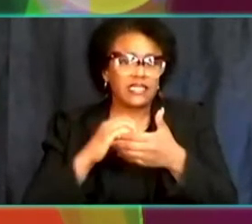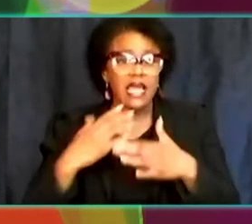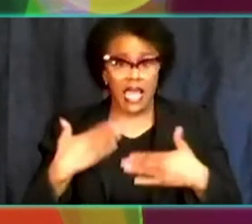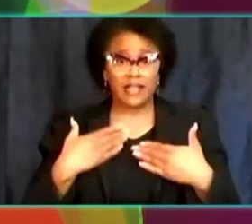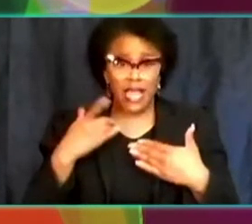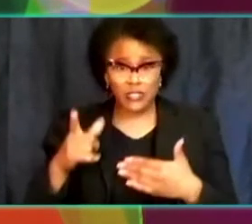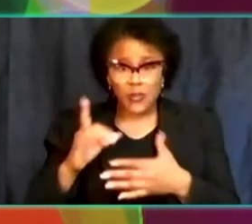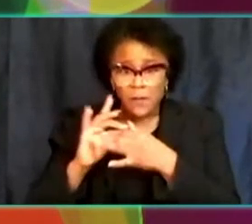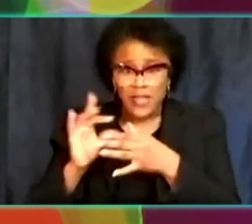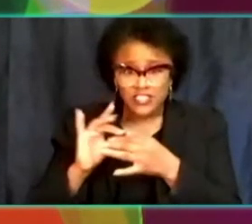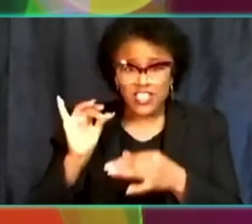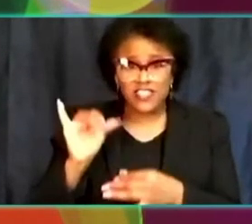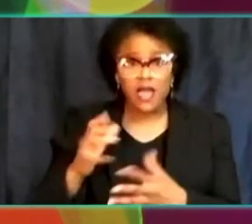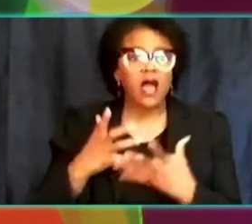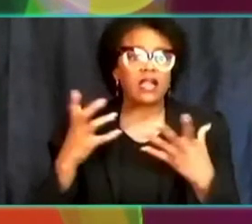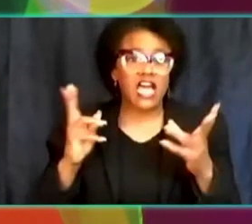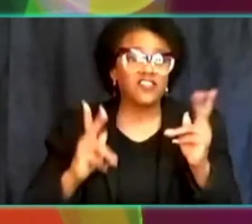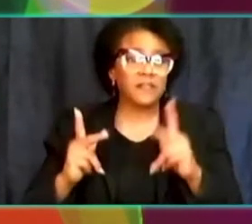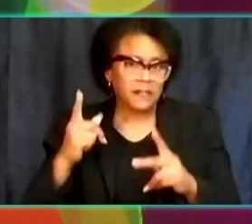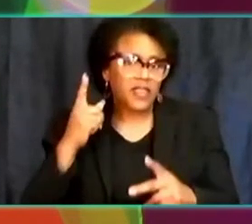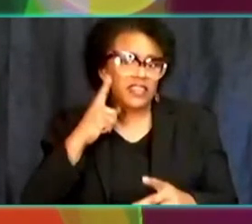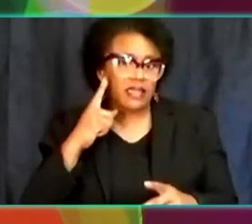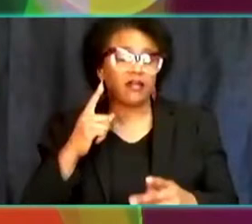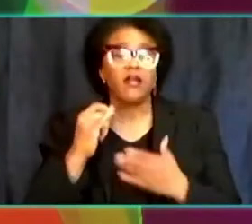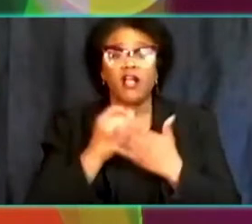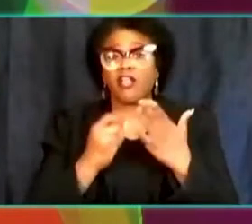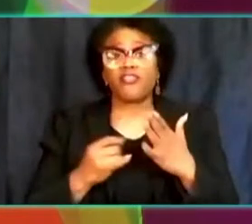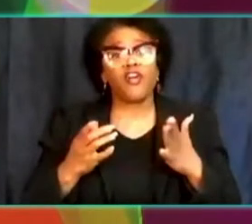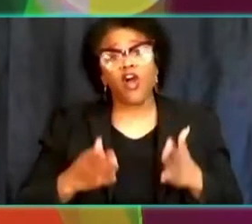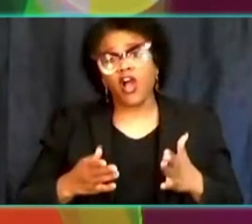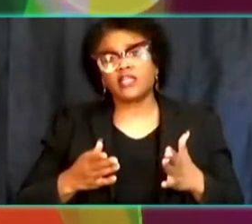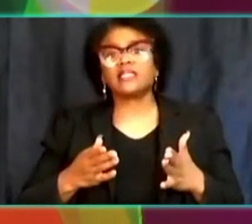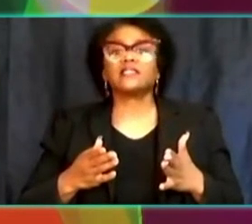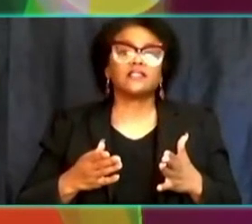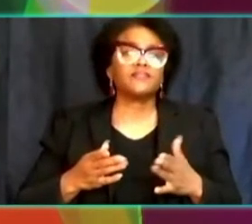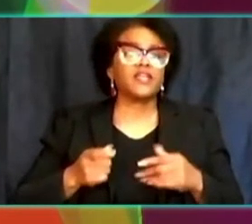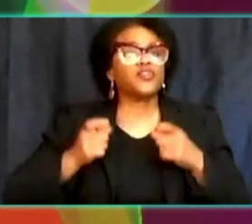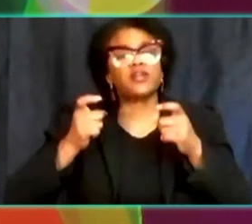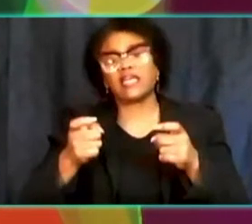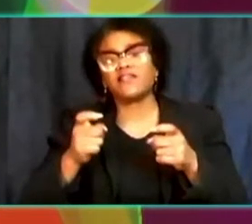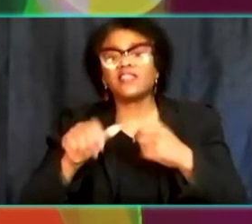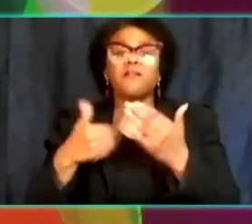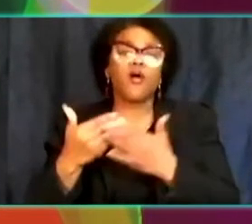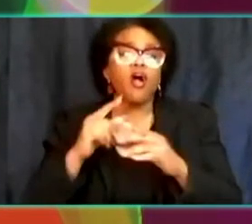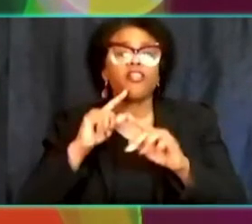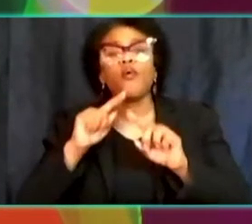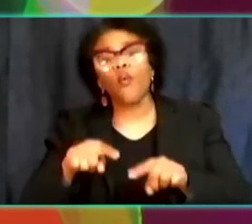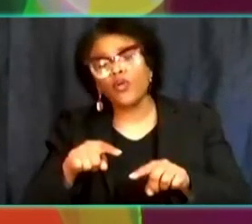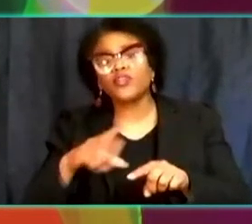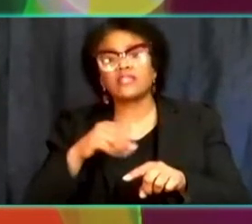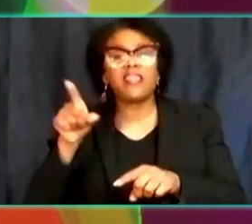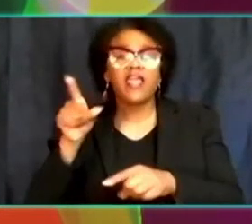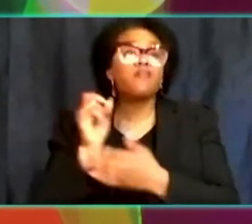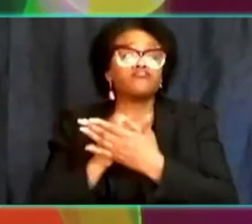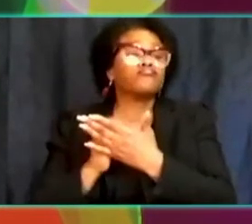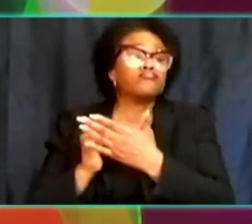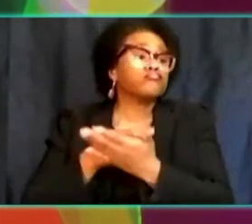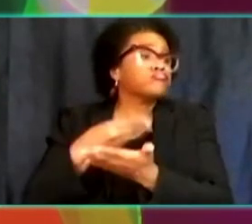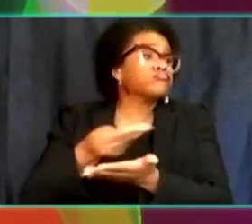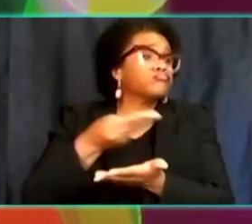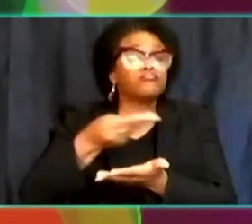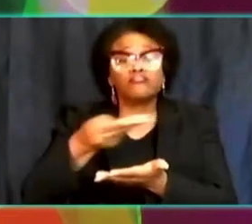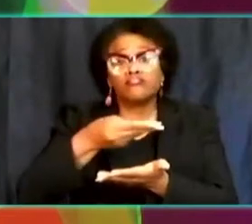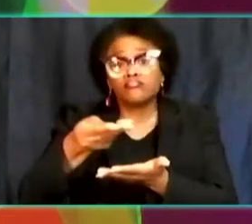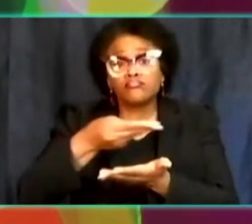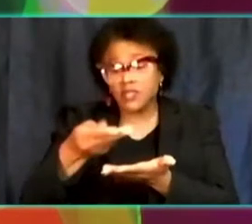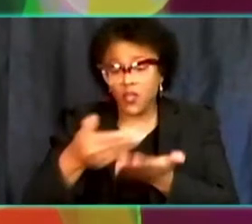Jamila, because a lot of people think that the artist is, you know, you're giving them all the orders and they're just giving you what you